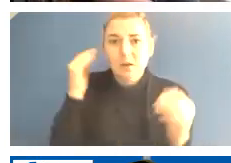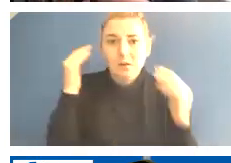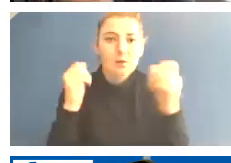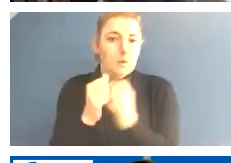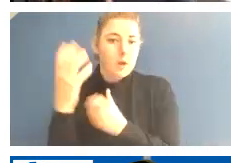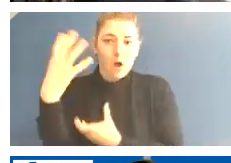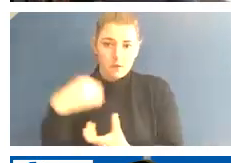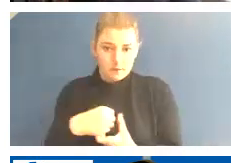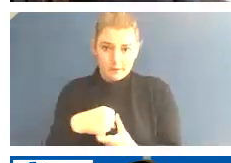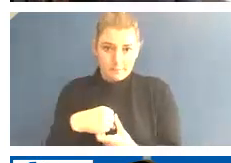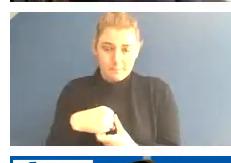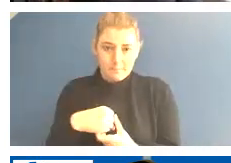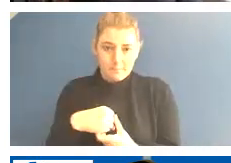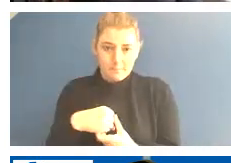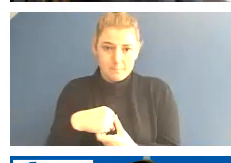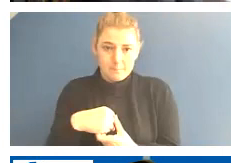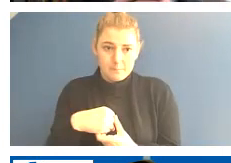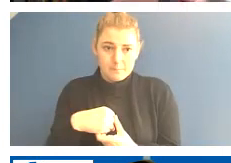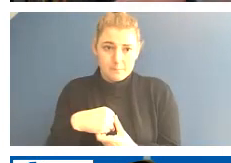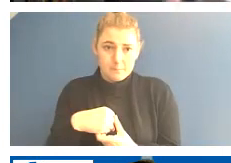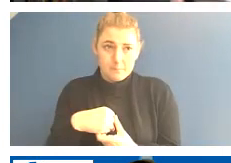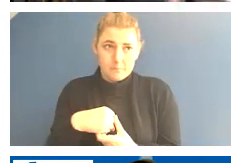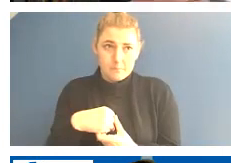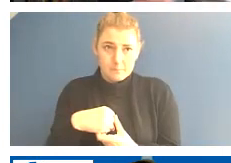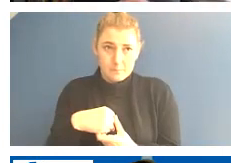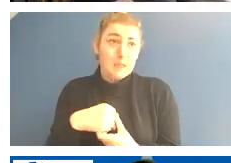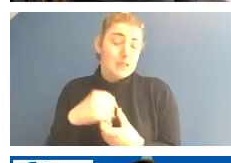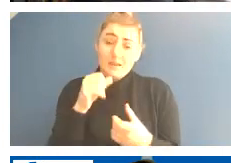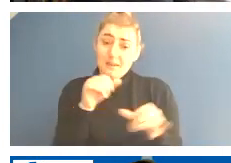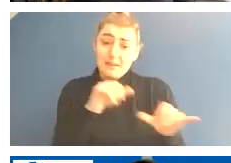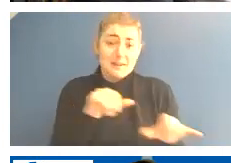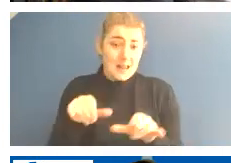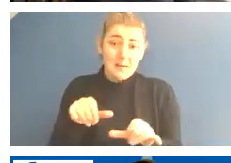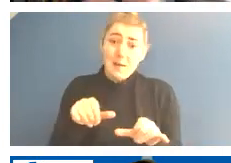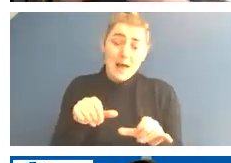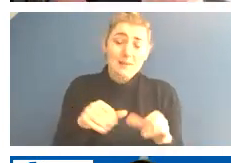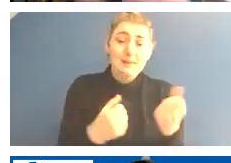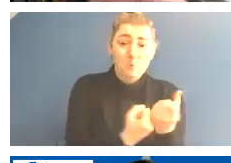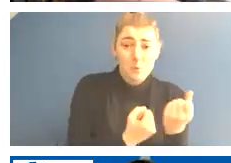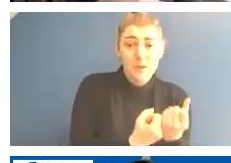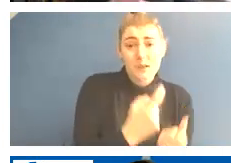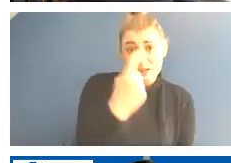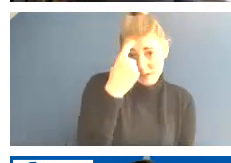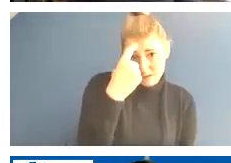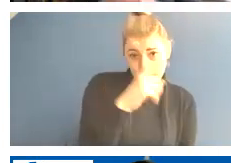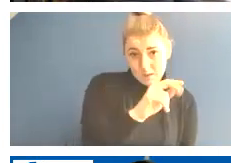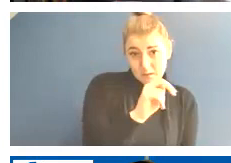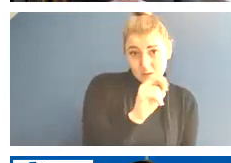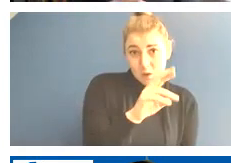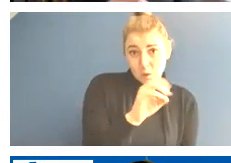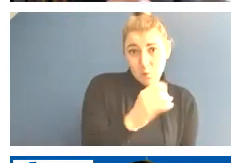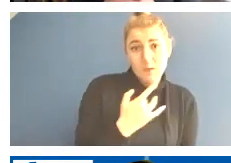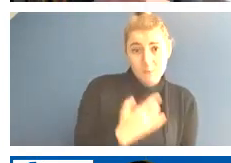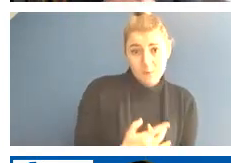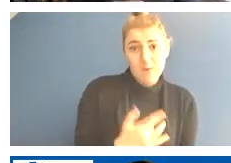not going to be necessarily one and the same as supporting neurotypical aging adults, but also there is